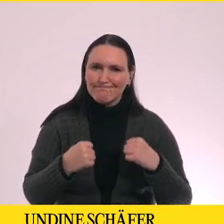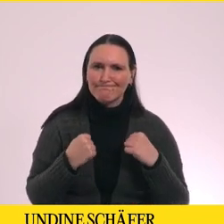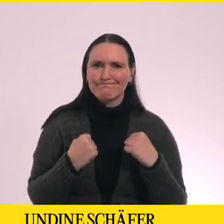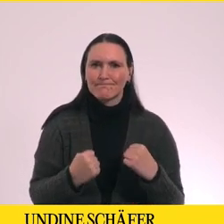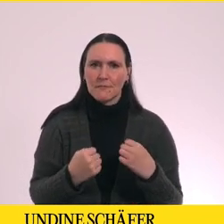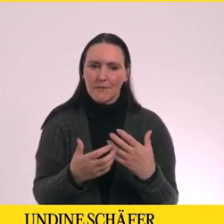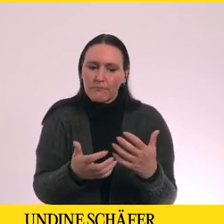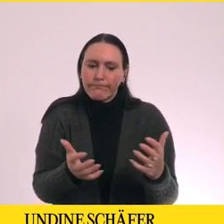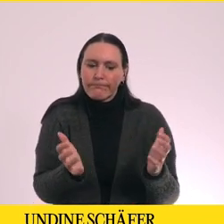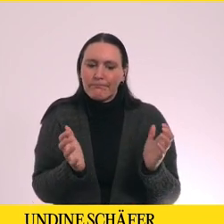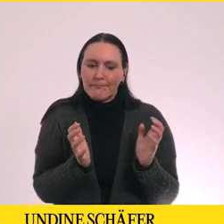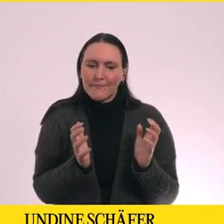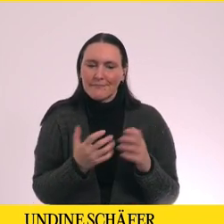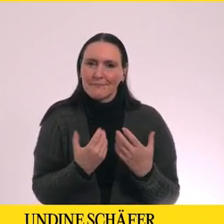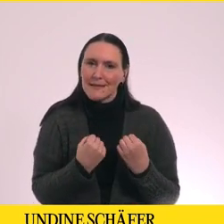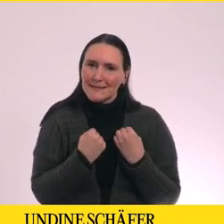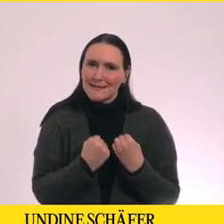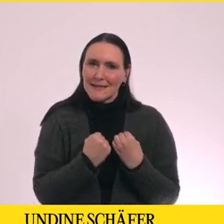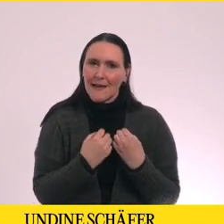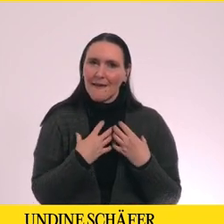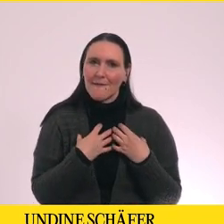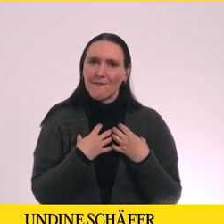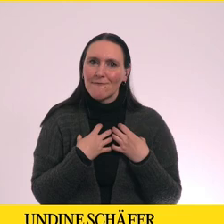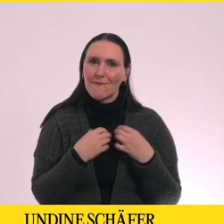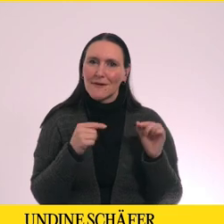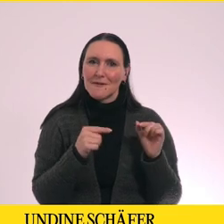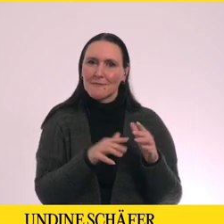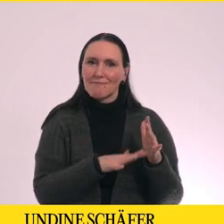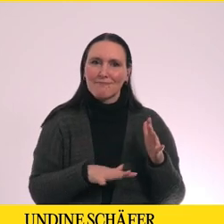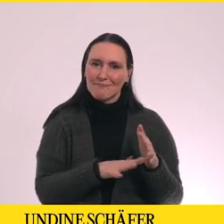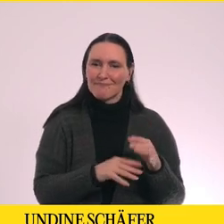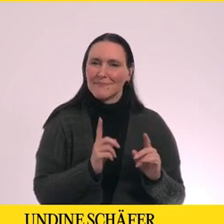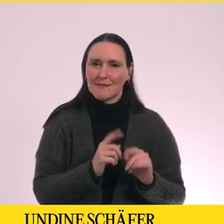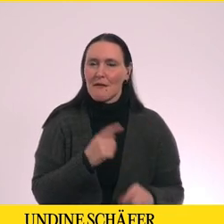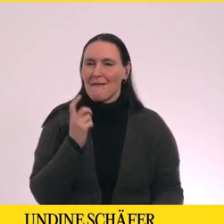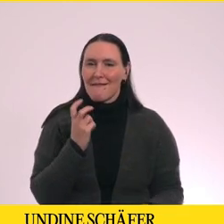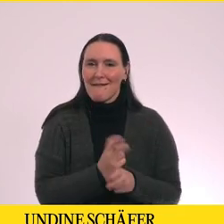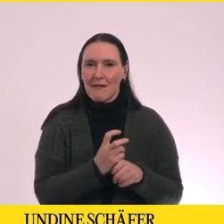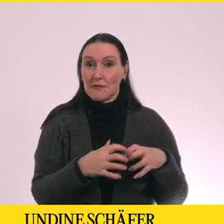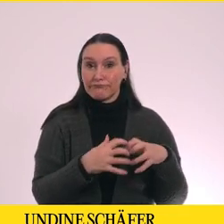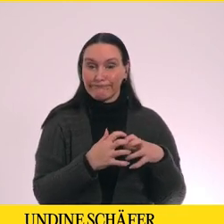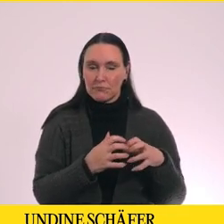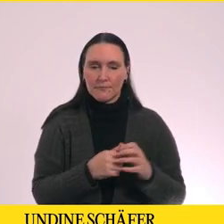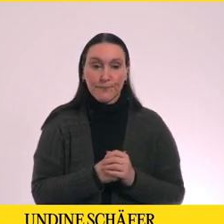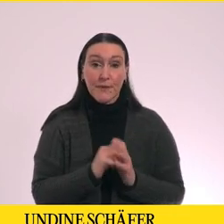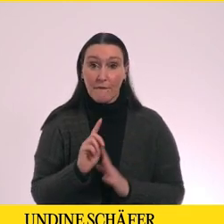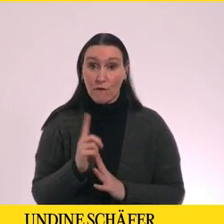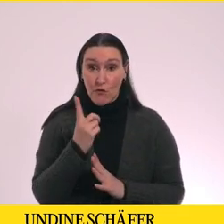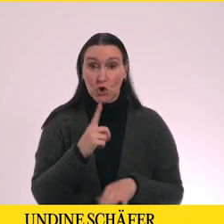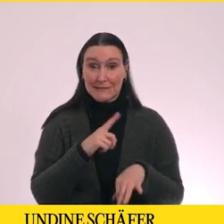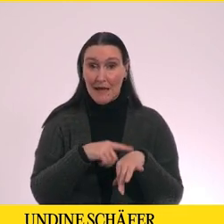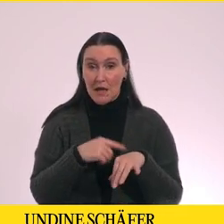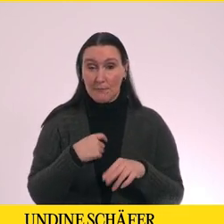times that I came to Trampoline House, I feel hosted. there was the